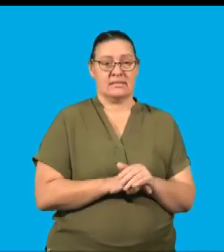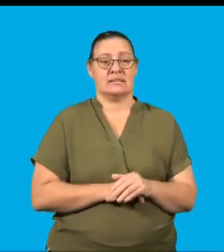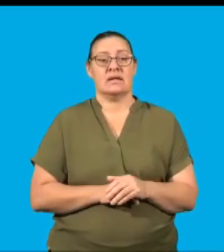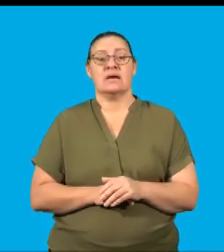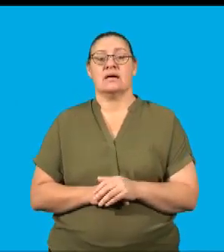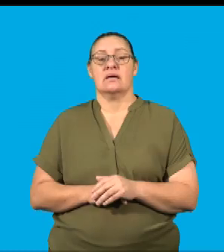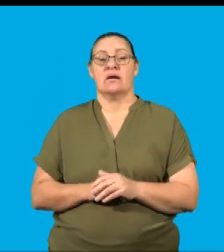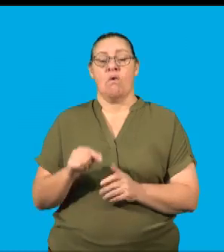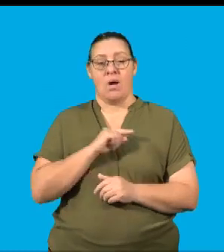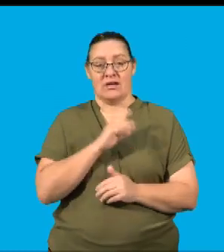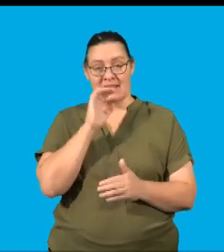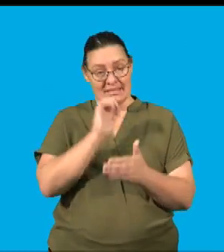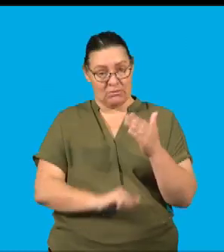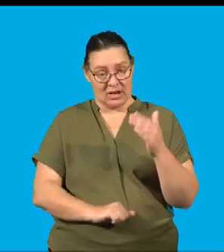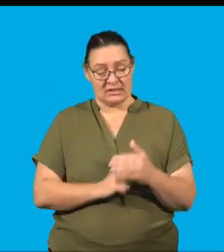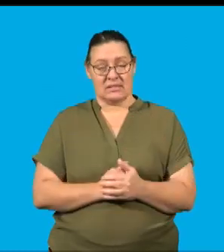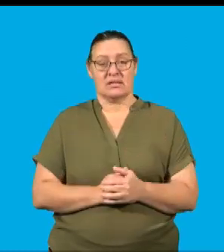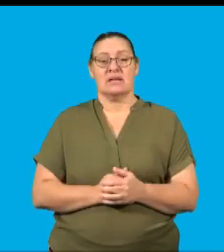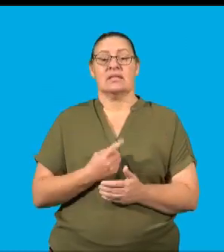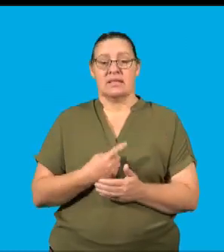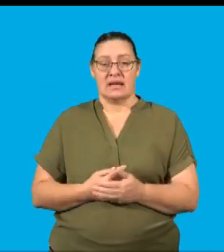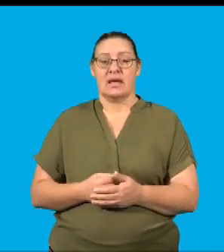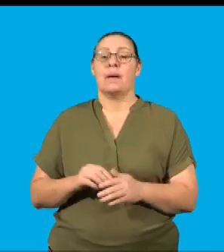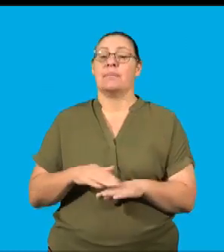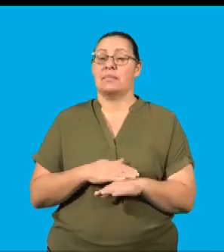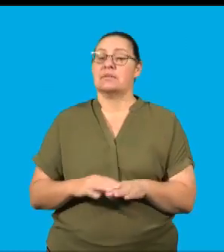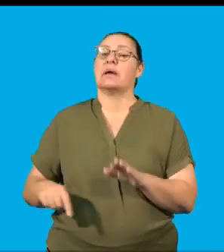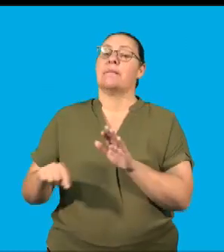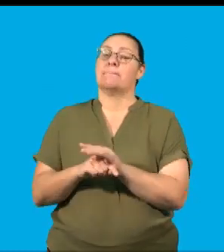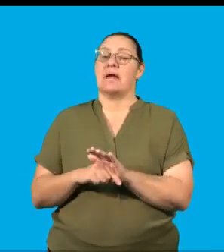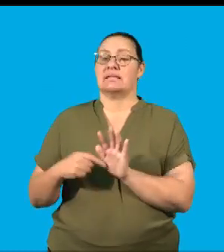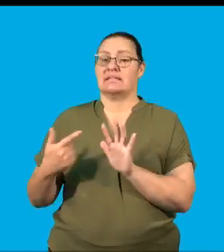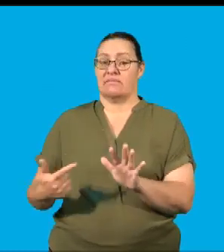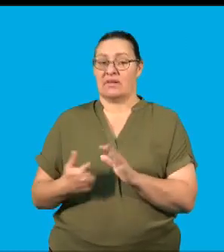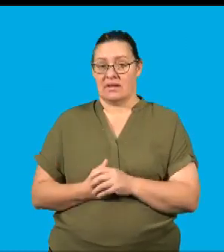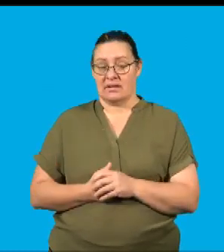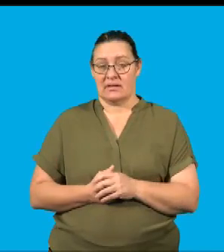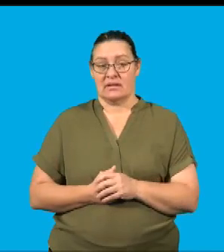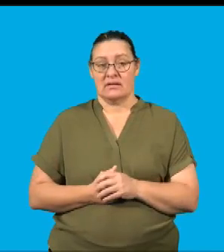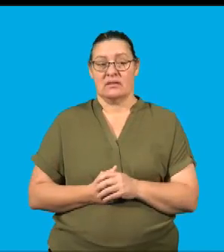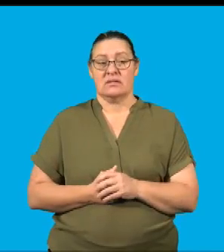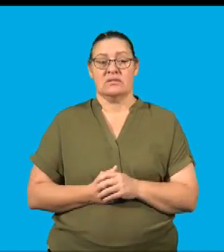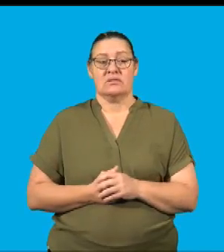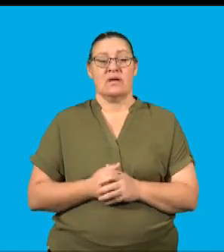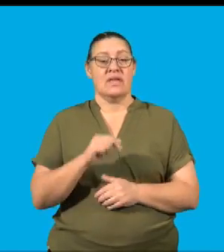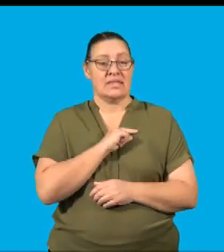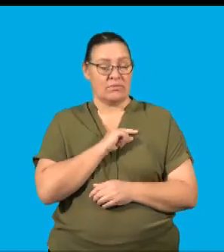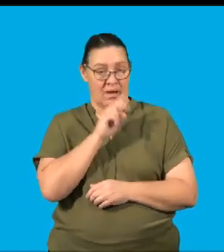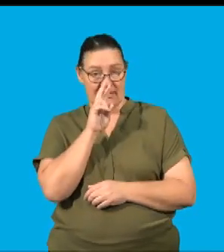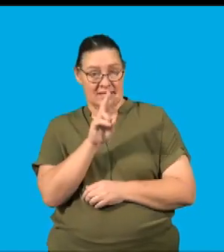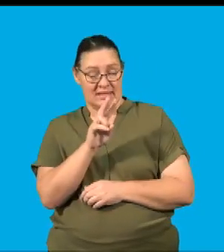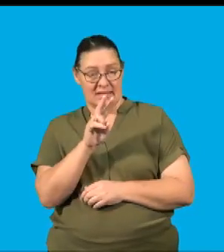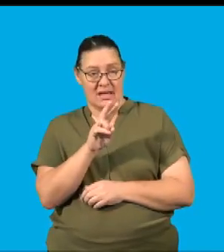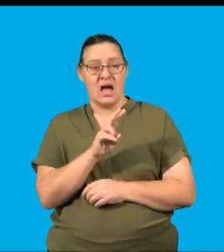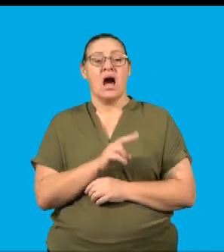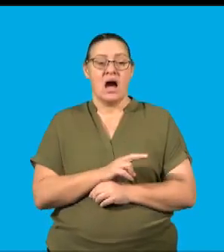the formula says subtract, minus. And then the minimum is what? Is minus 7. That is where you see here it is